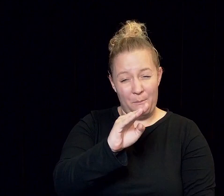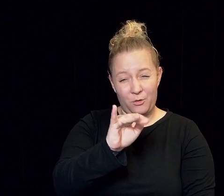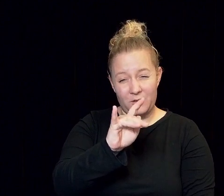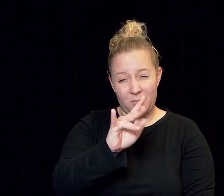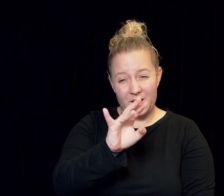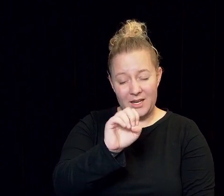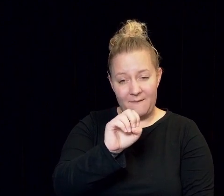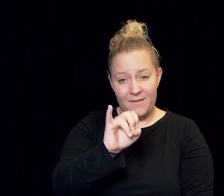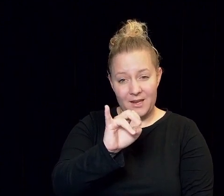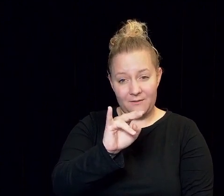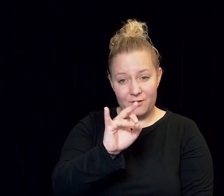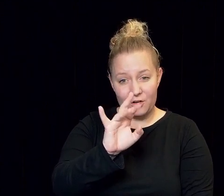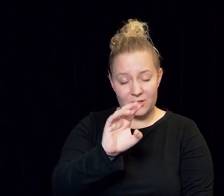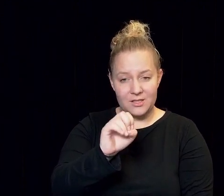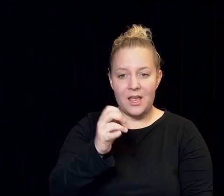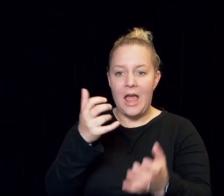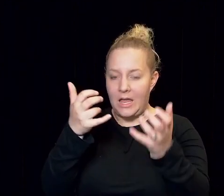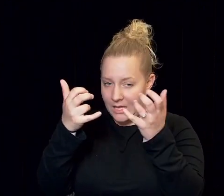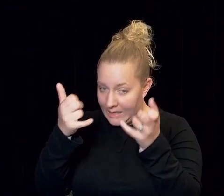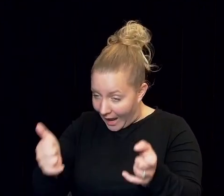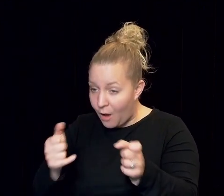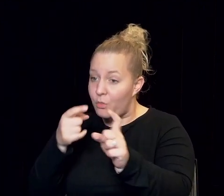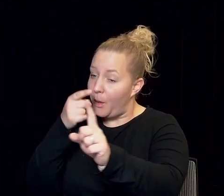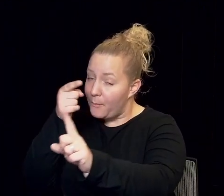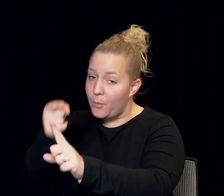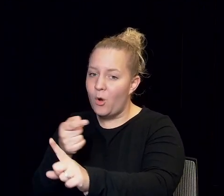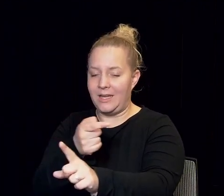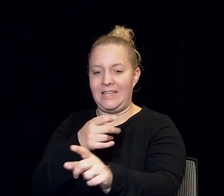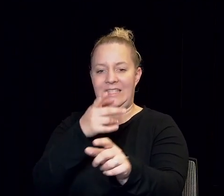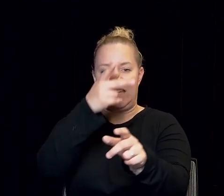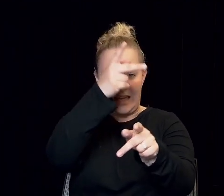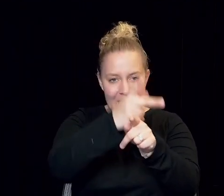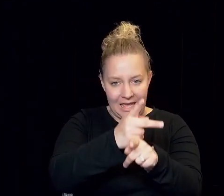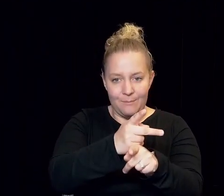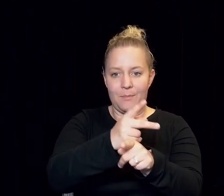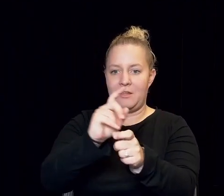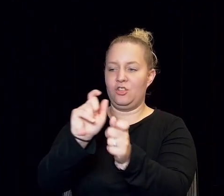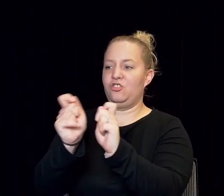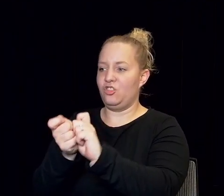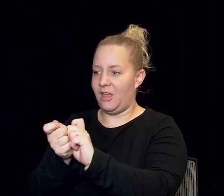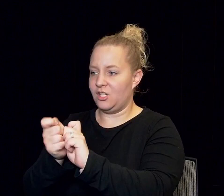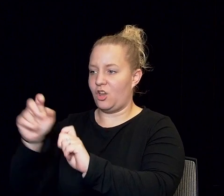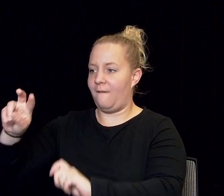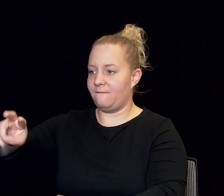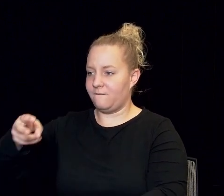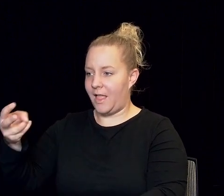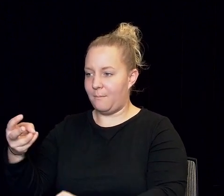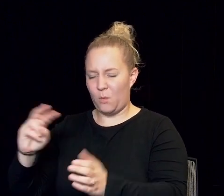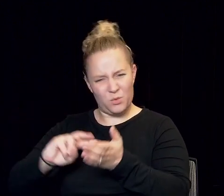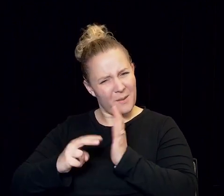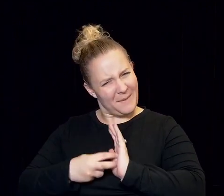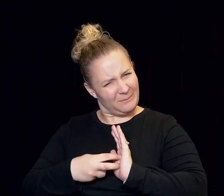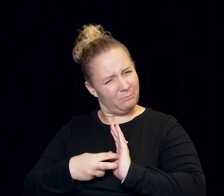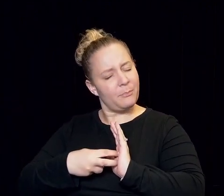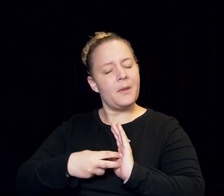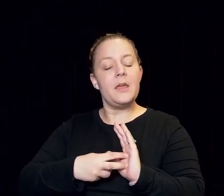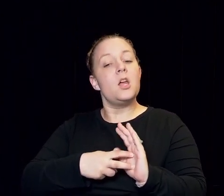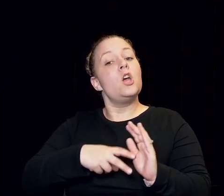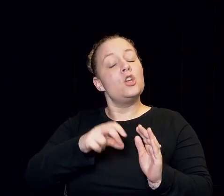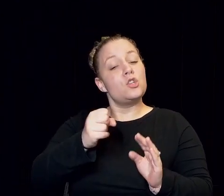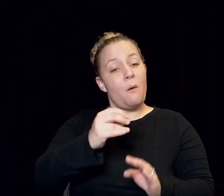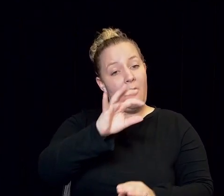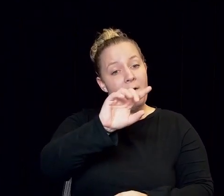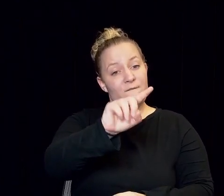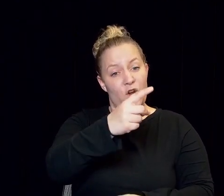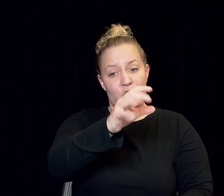is just to keep the change and the flip. So what that means is we're going to keep the first fraction. So for number